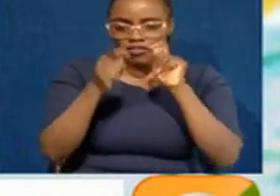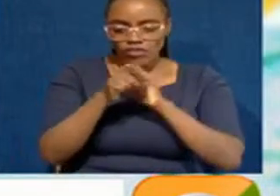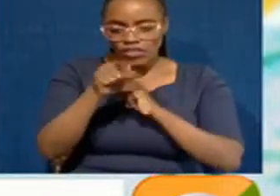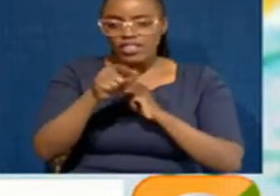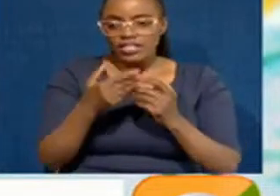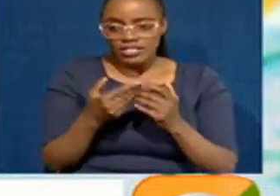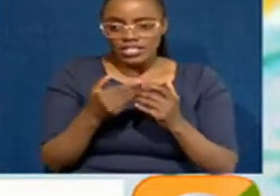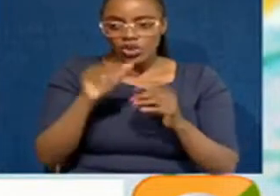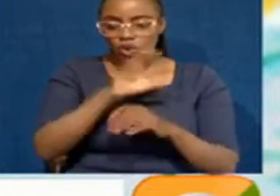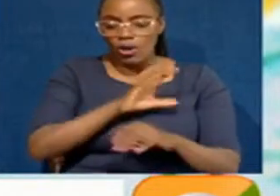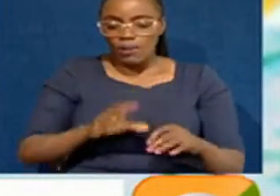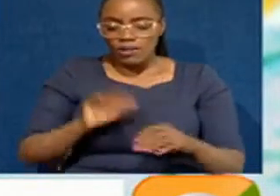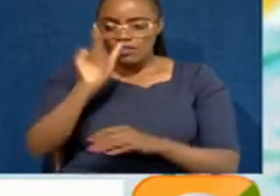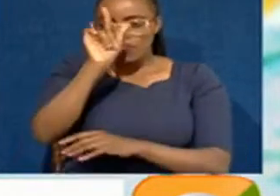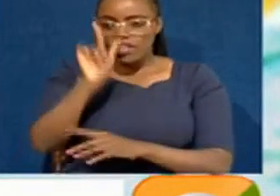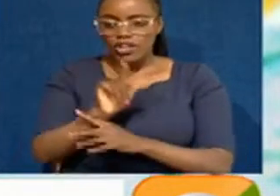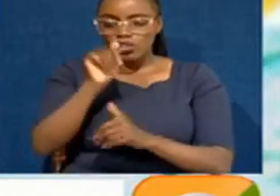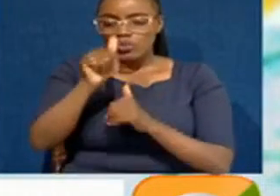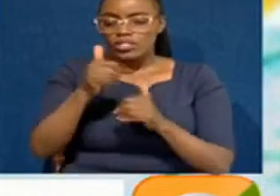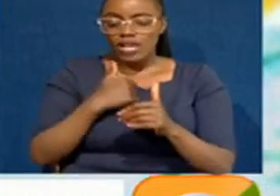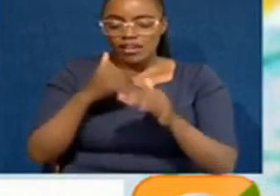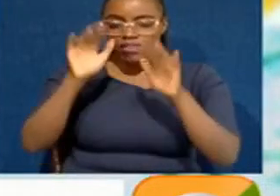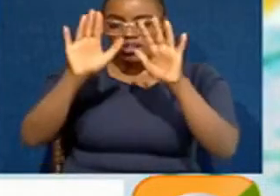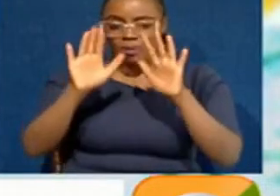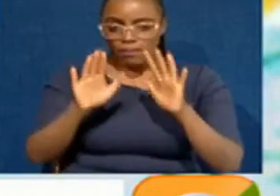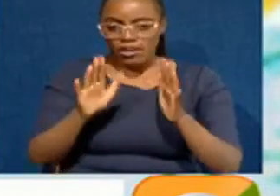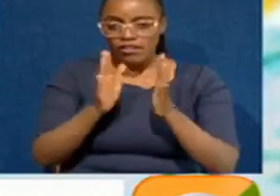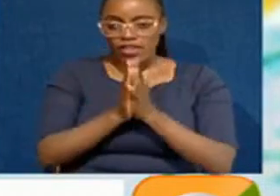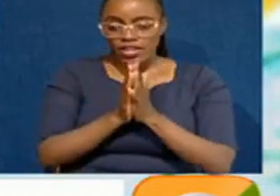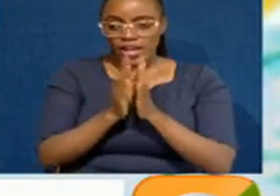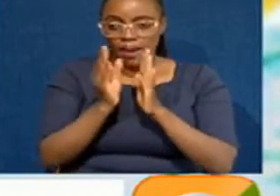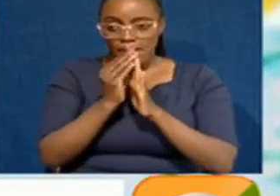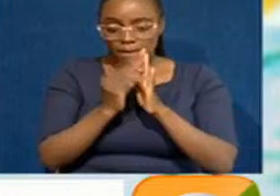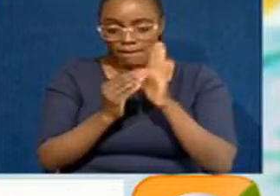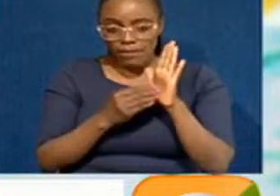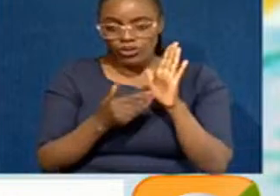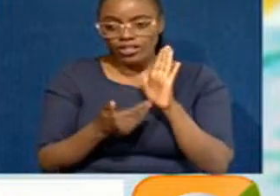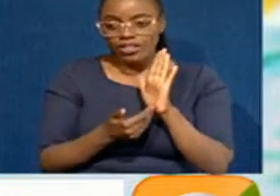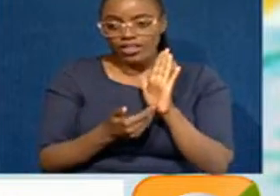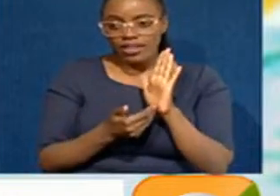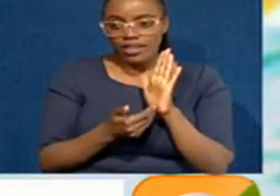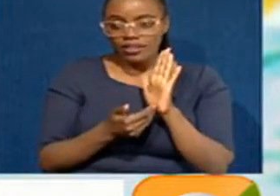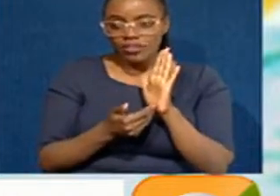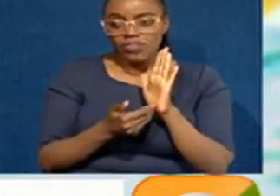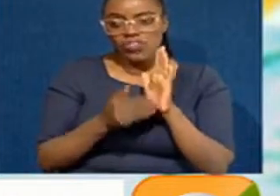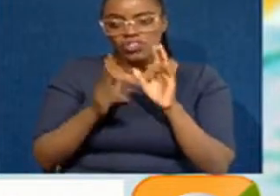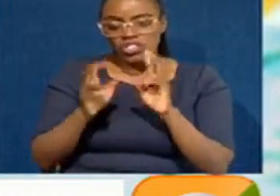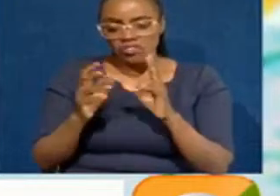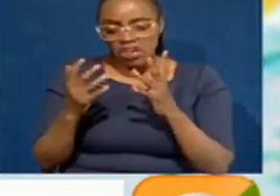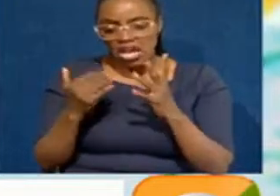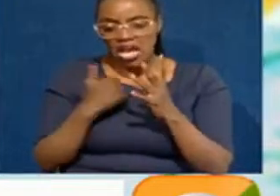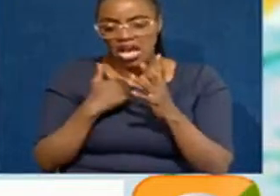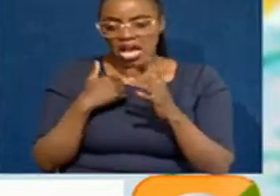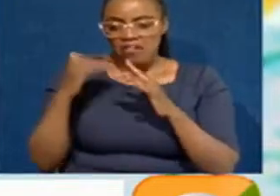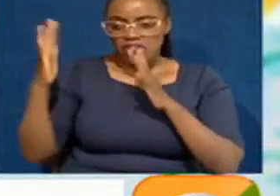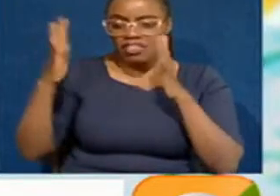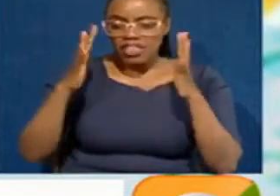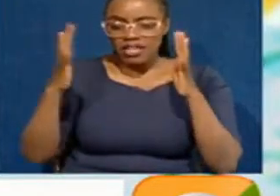conditions in the region, which is very important now to take note. in terms of temperature as well, you know, there